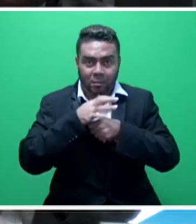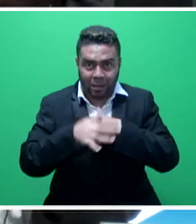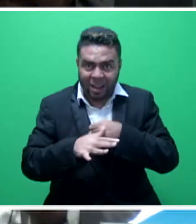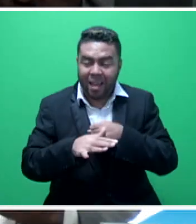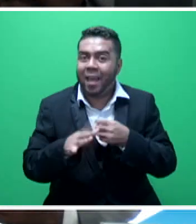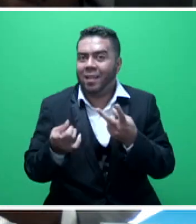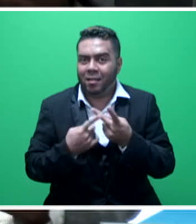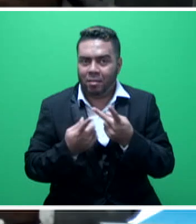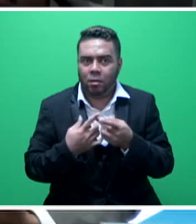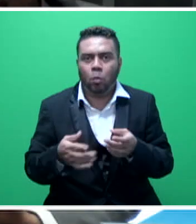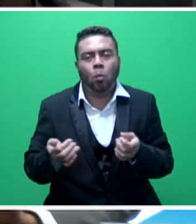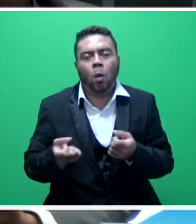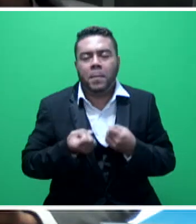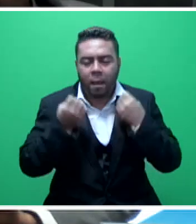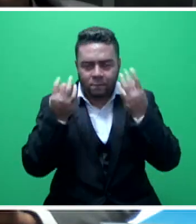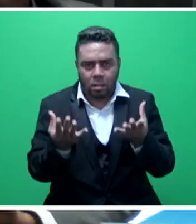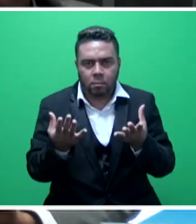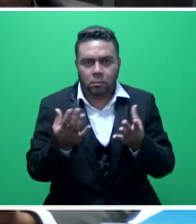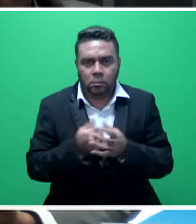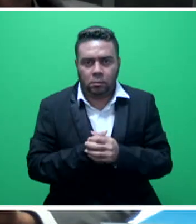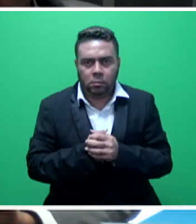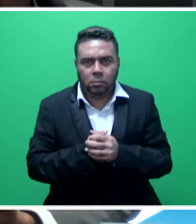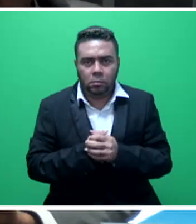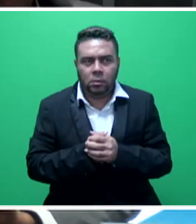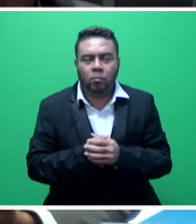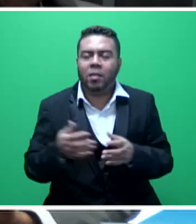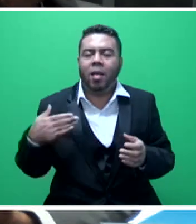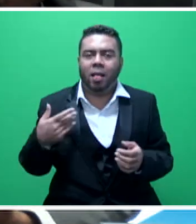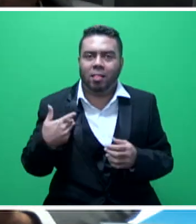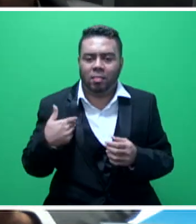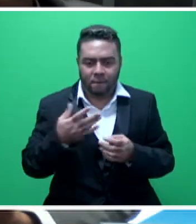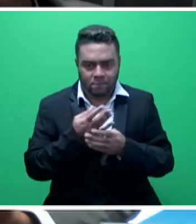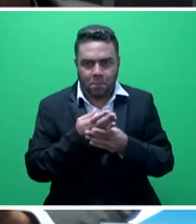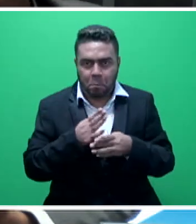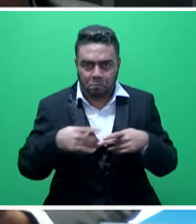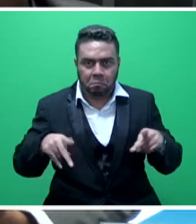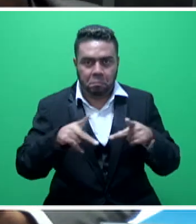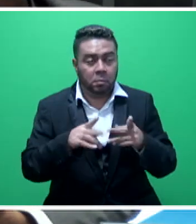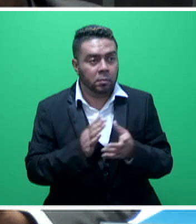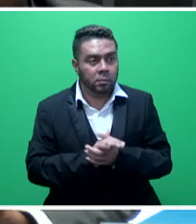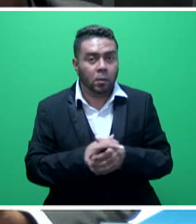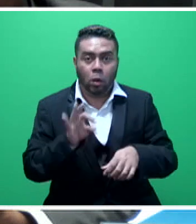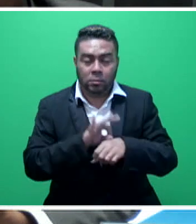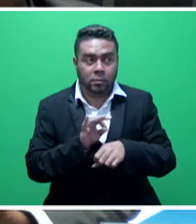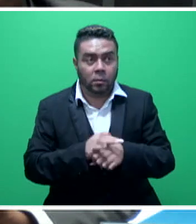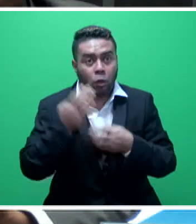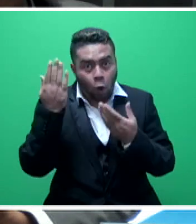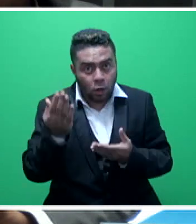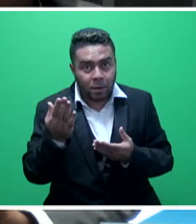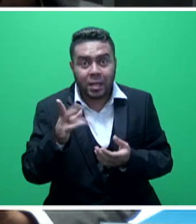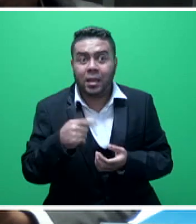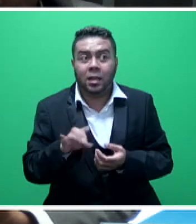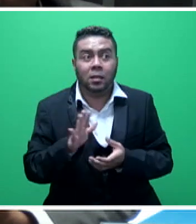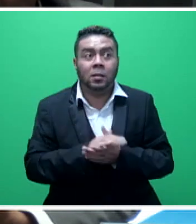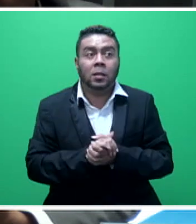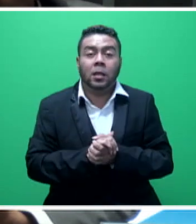dengue kits remained available at our health facilities. Honourable Speaker, the Honourable Geringera Tamboa, in her global diarrhea